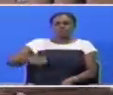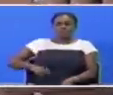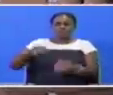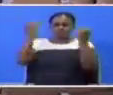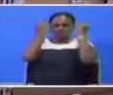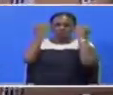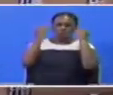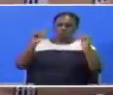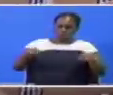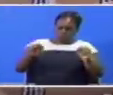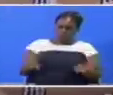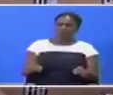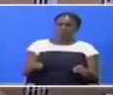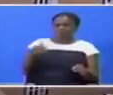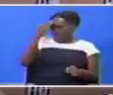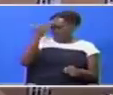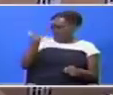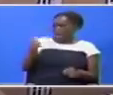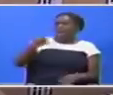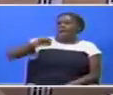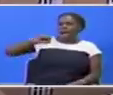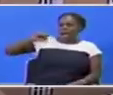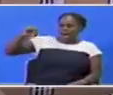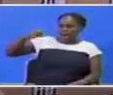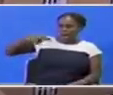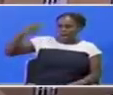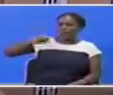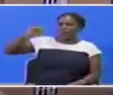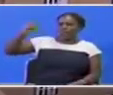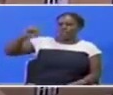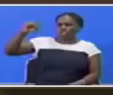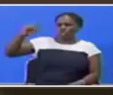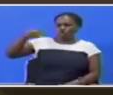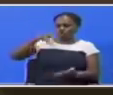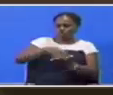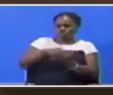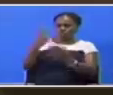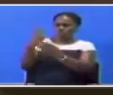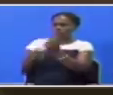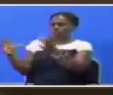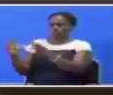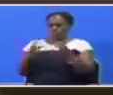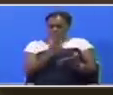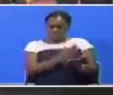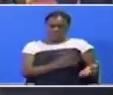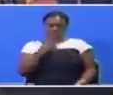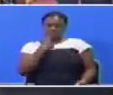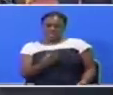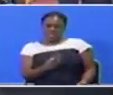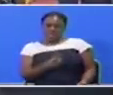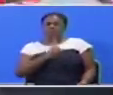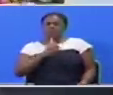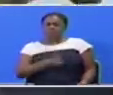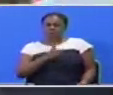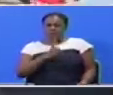highly inevitable, given the high political stakes on both sides of the case. And some observers are warning that